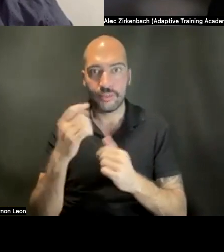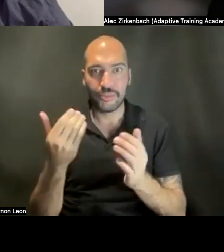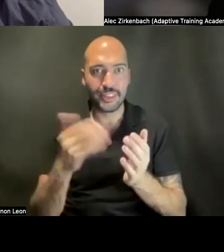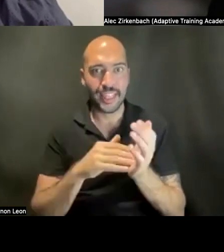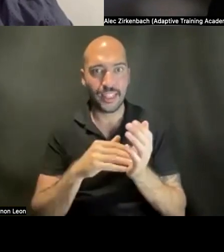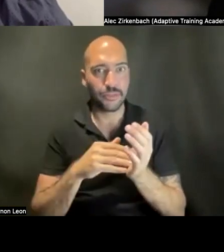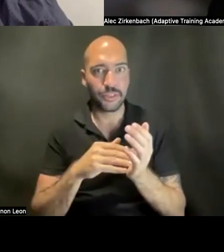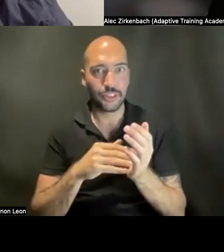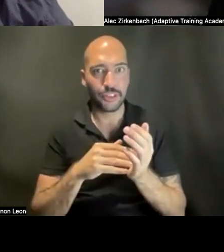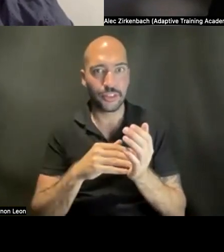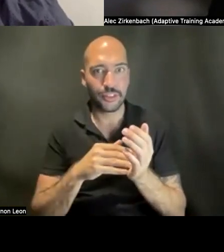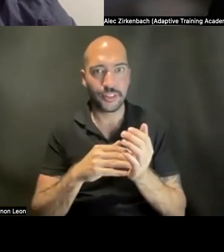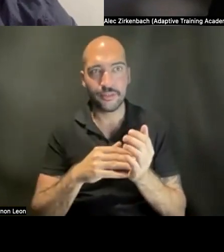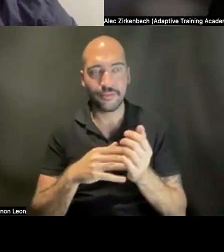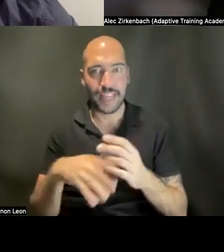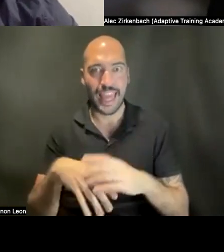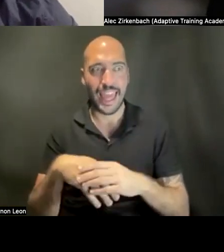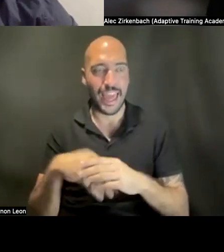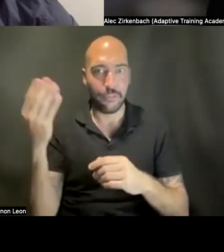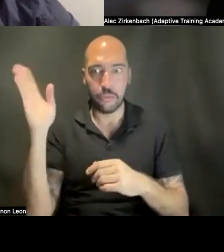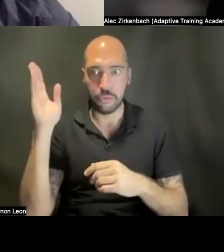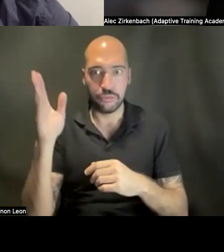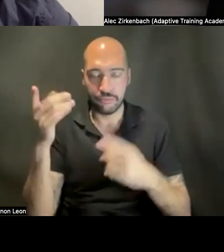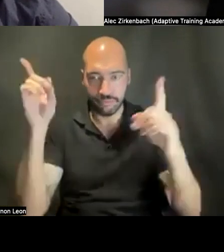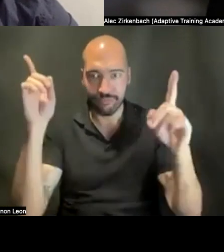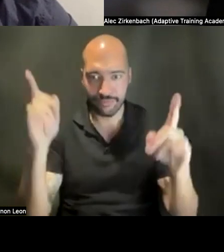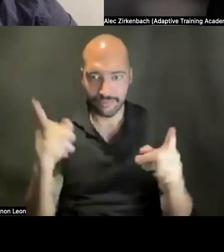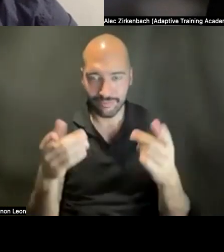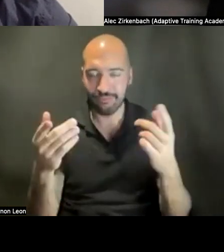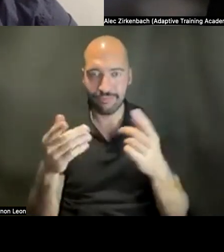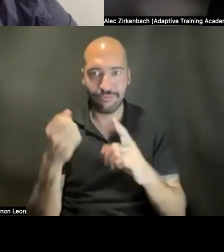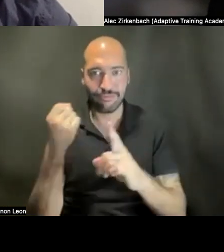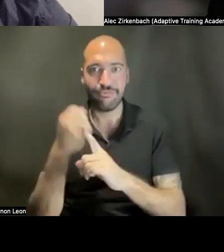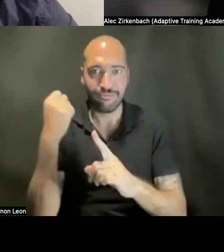just kind of out of nowhere. And